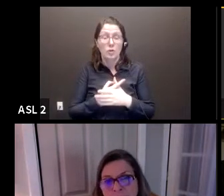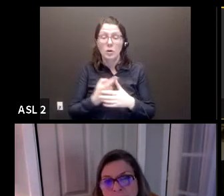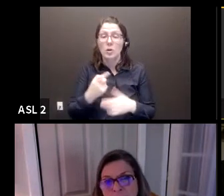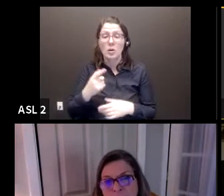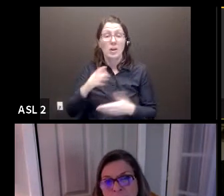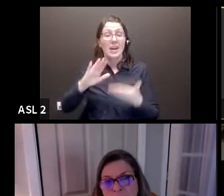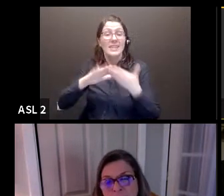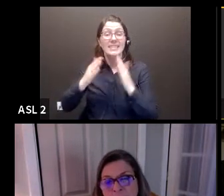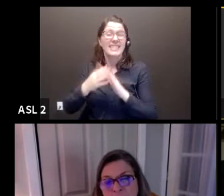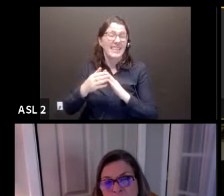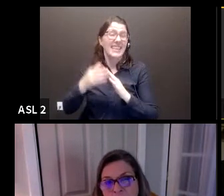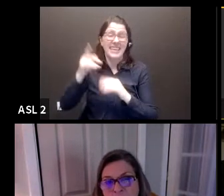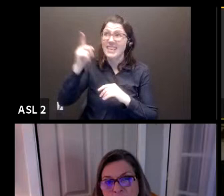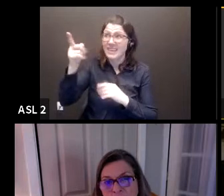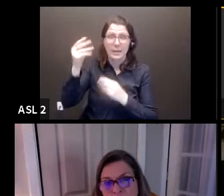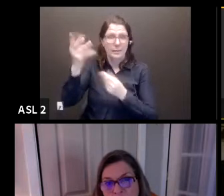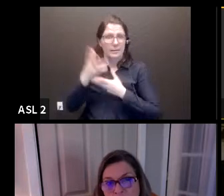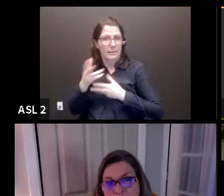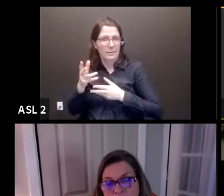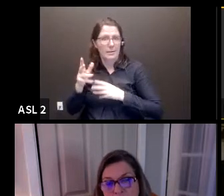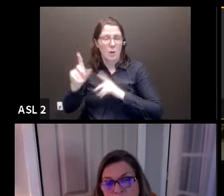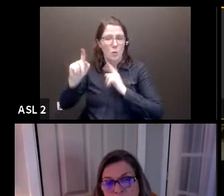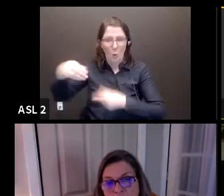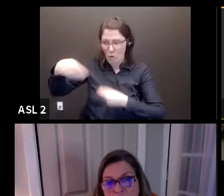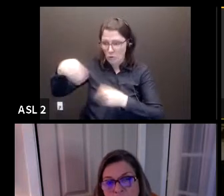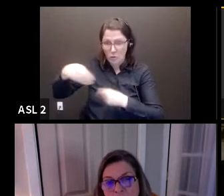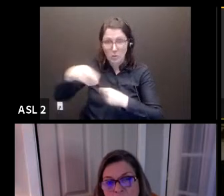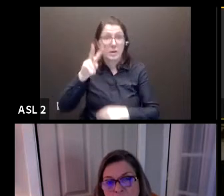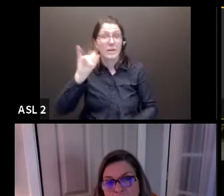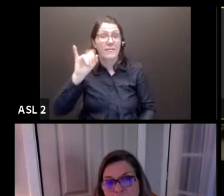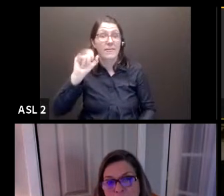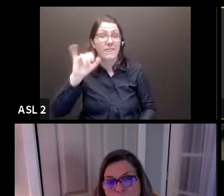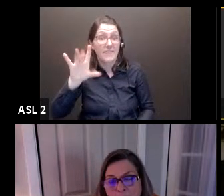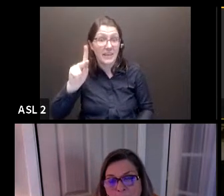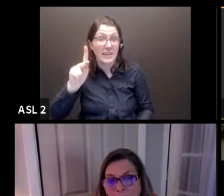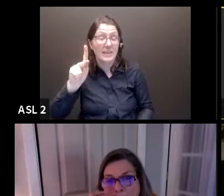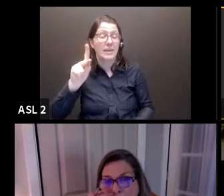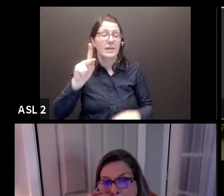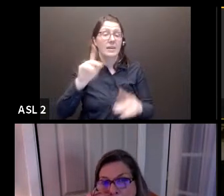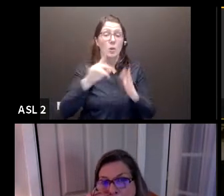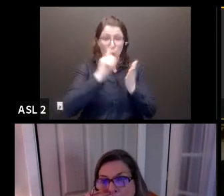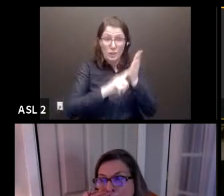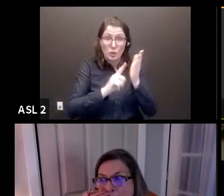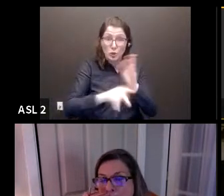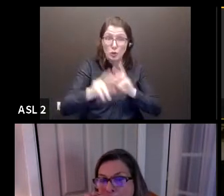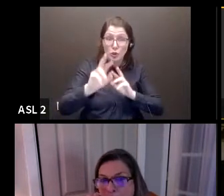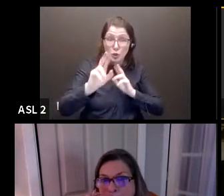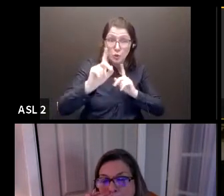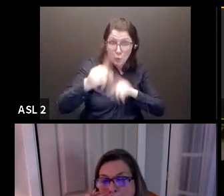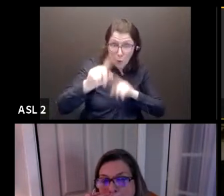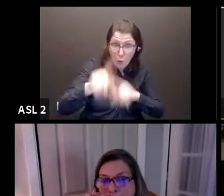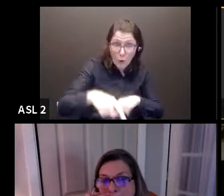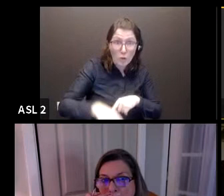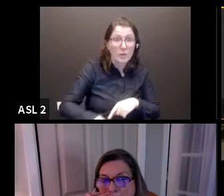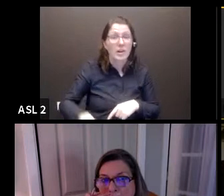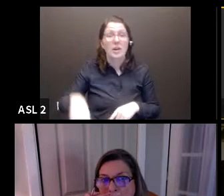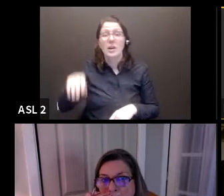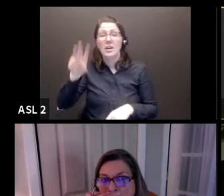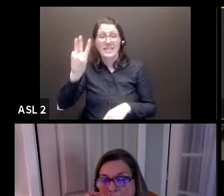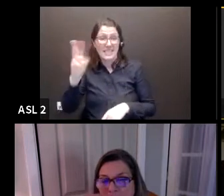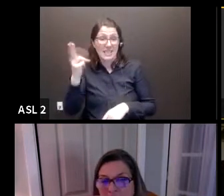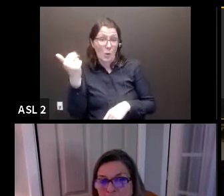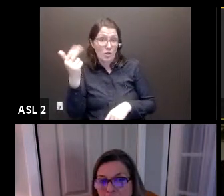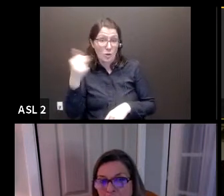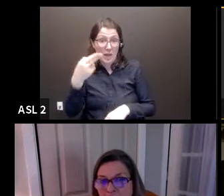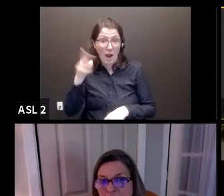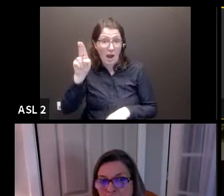city the vivic research report from 819 613 hub you've had the coalition of of of ottawa uh health centers who